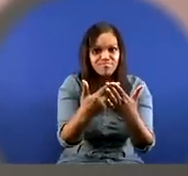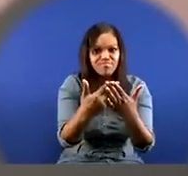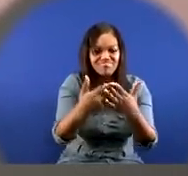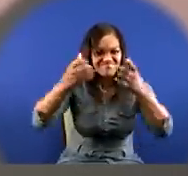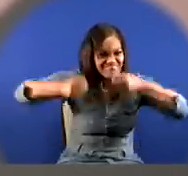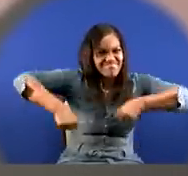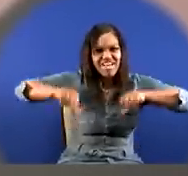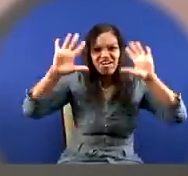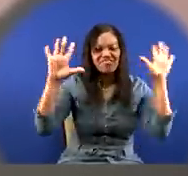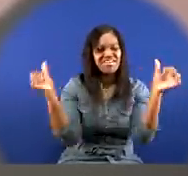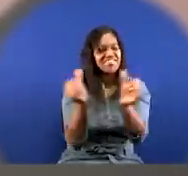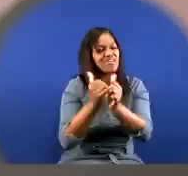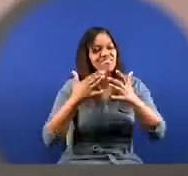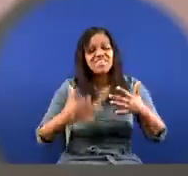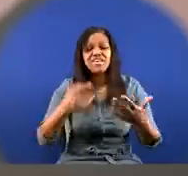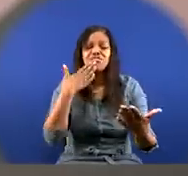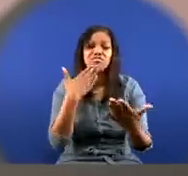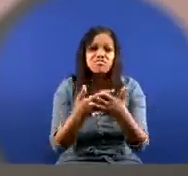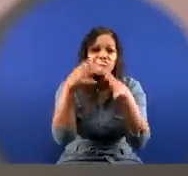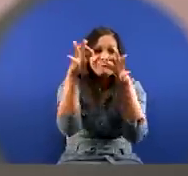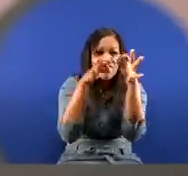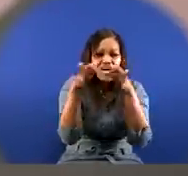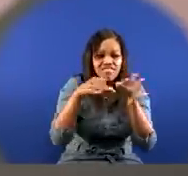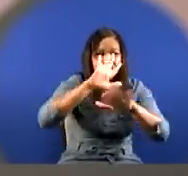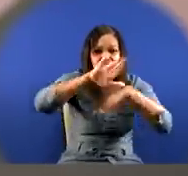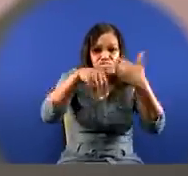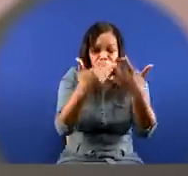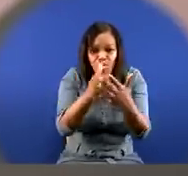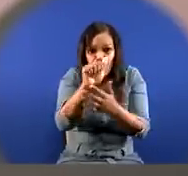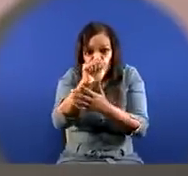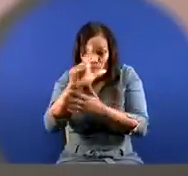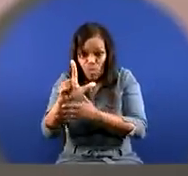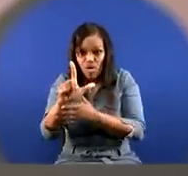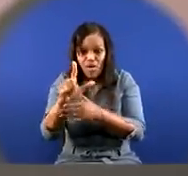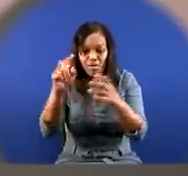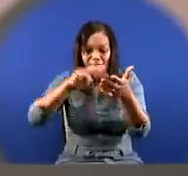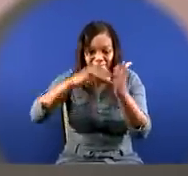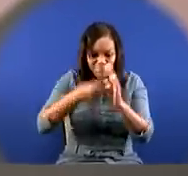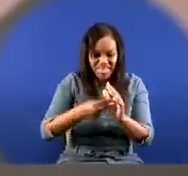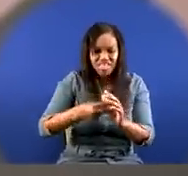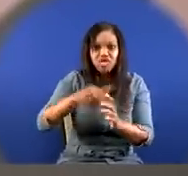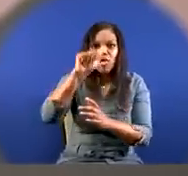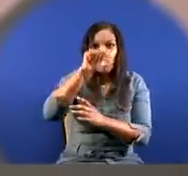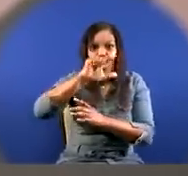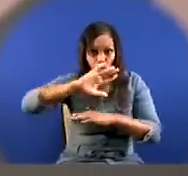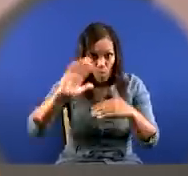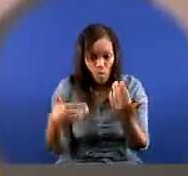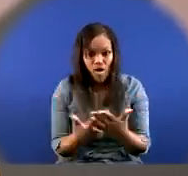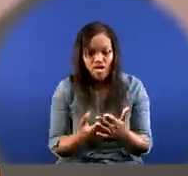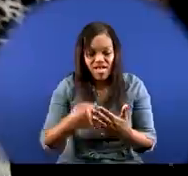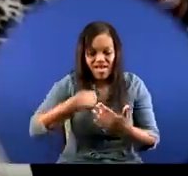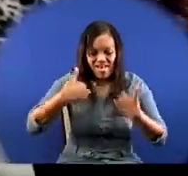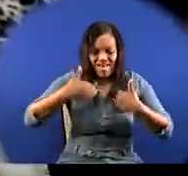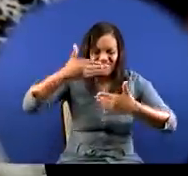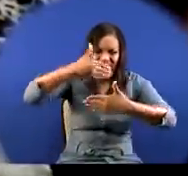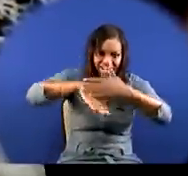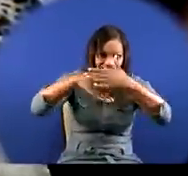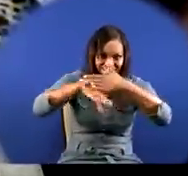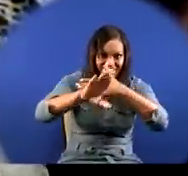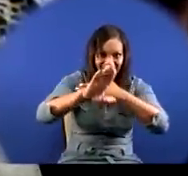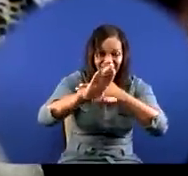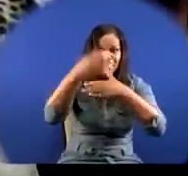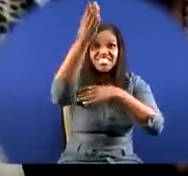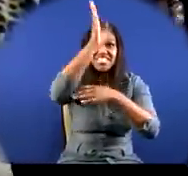good definition for all is all. I have access